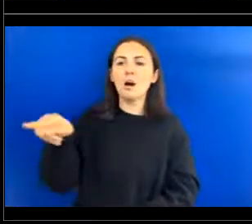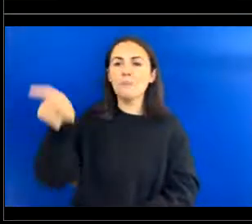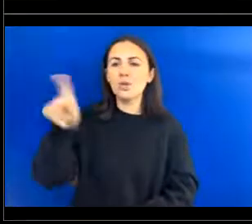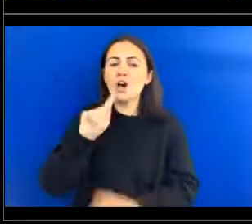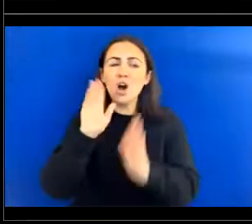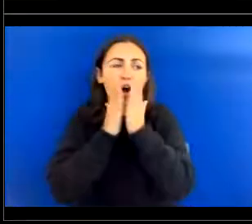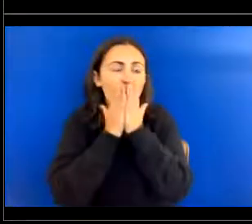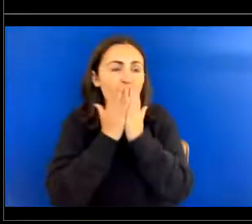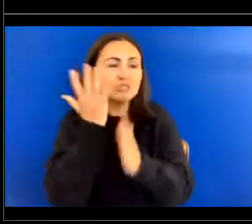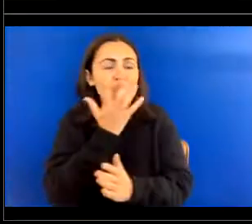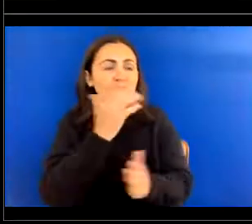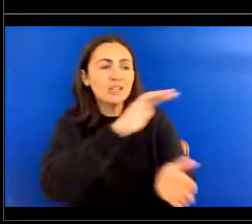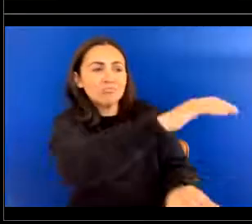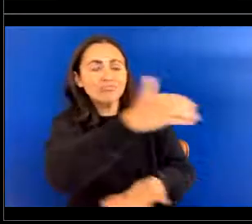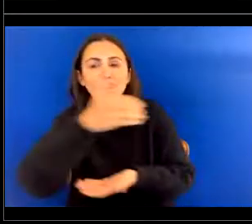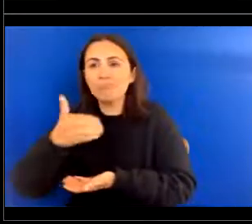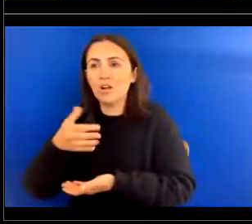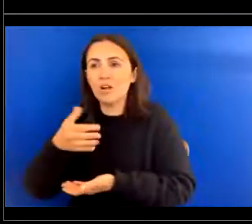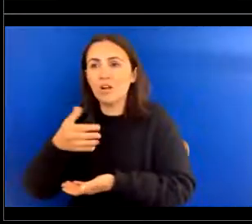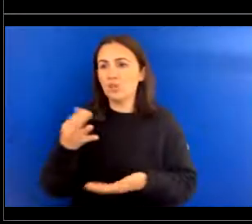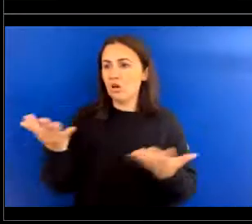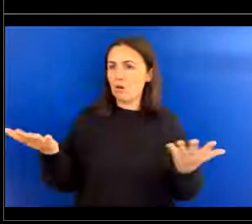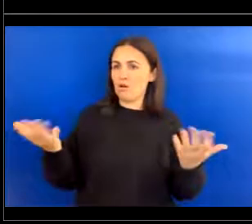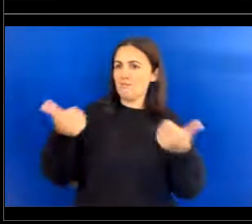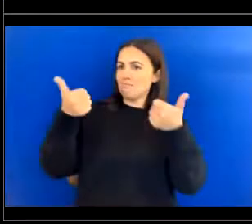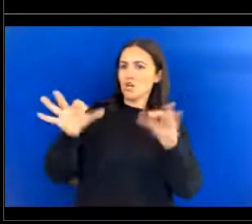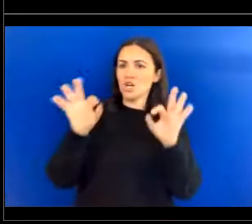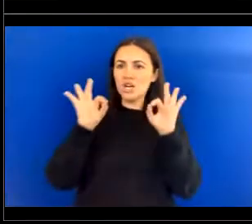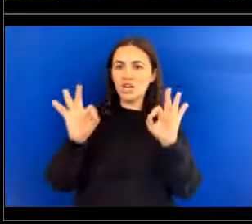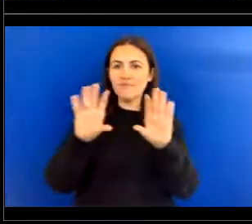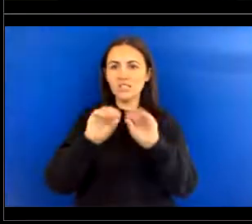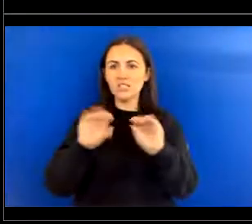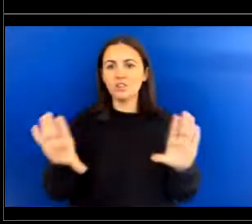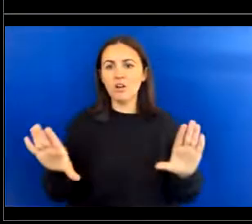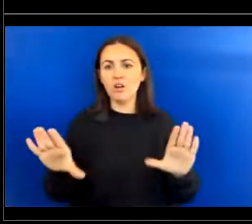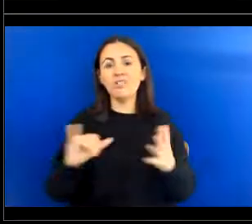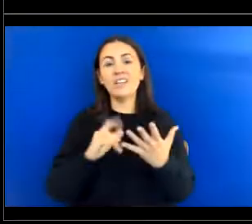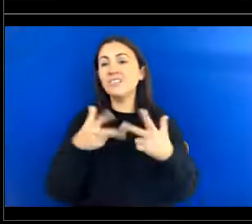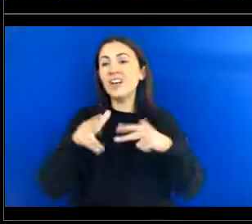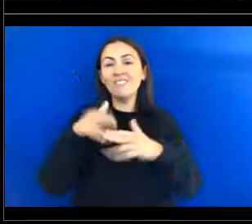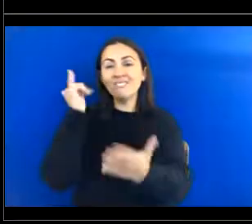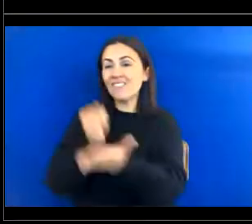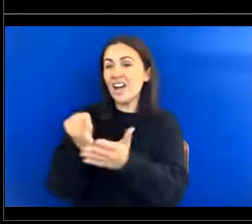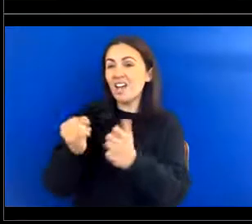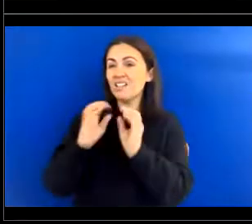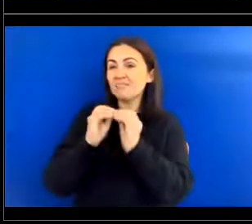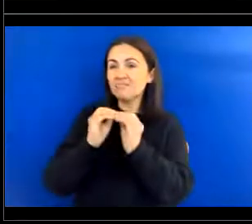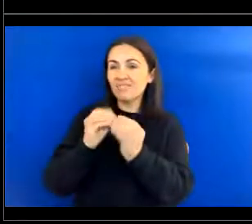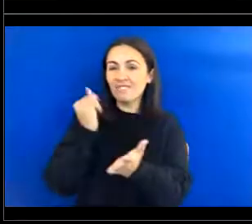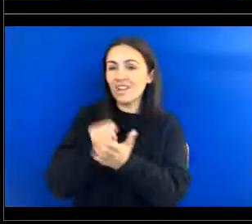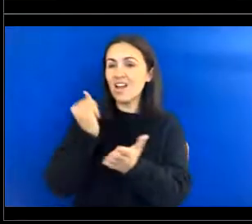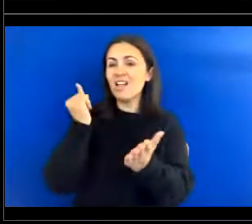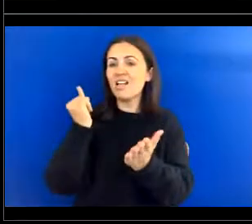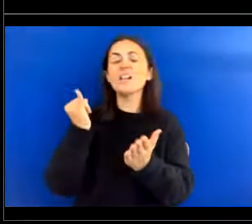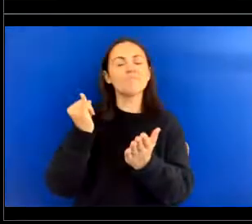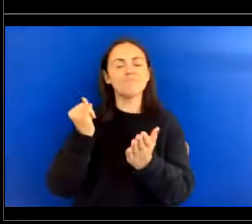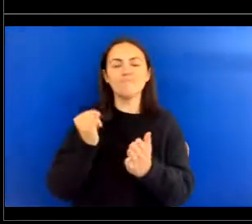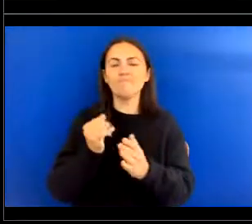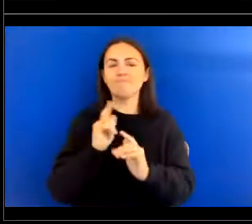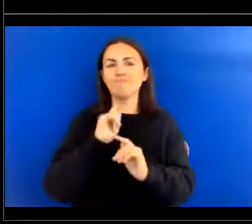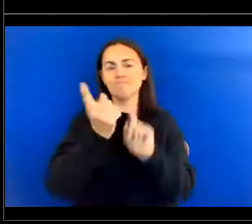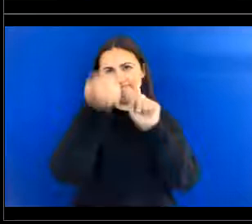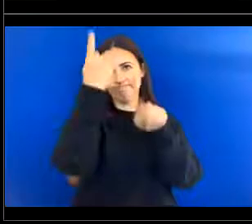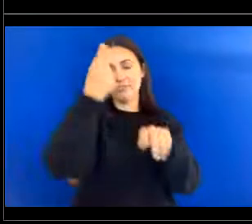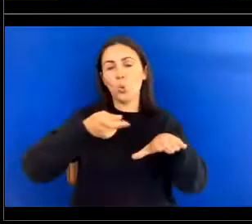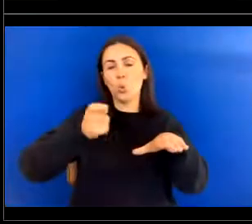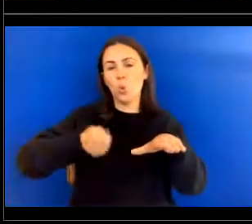it's just not possible. So there are these other options available using the law. Okay, thank